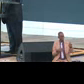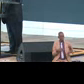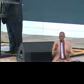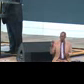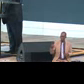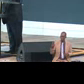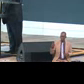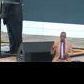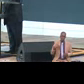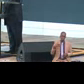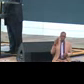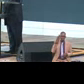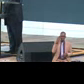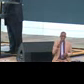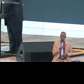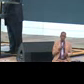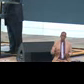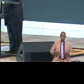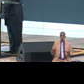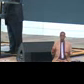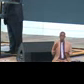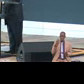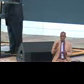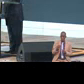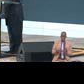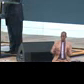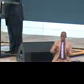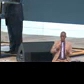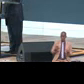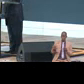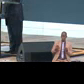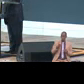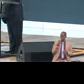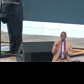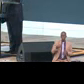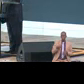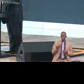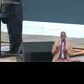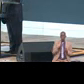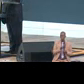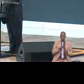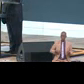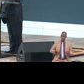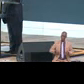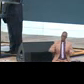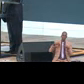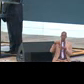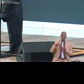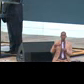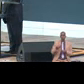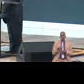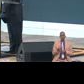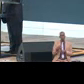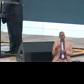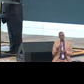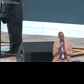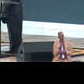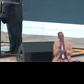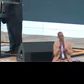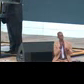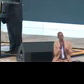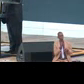Yes, everything I do is not me, but Christ liveth in me. You